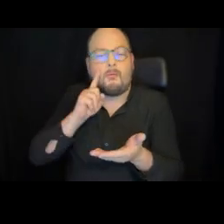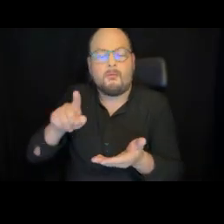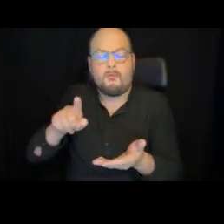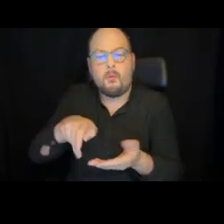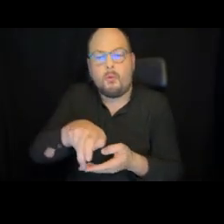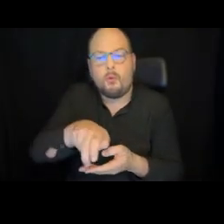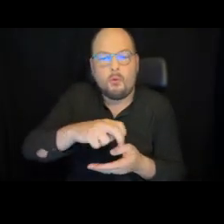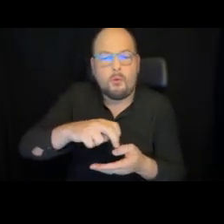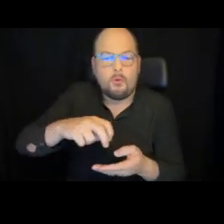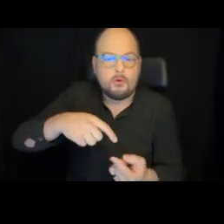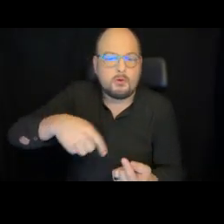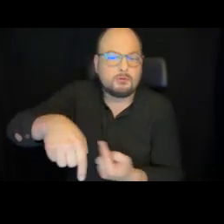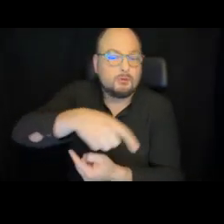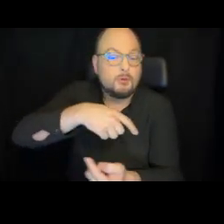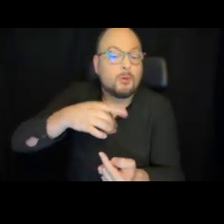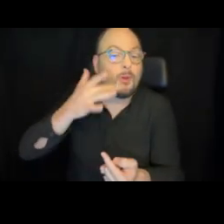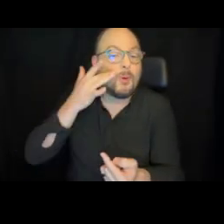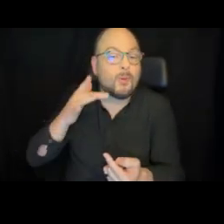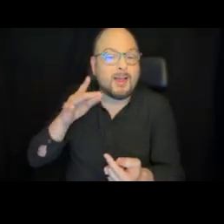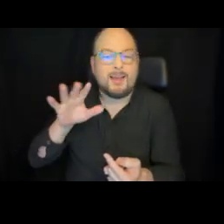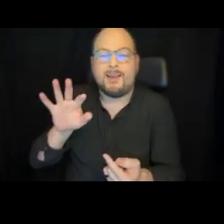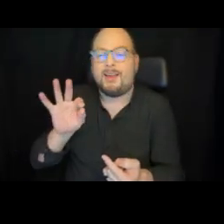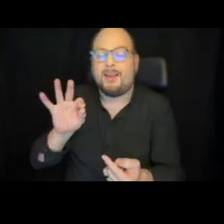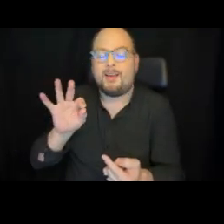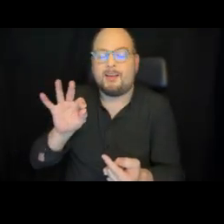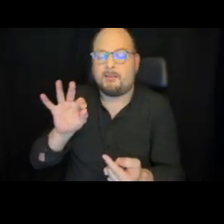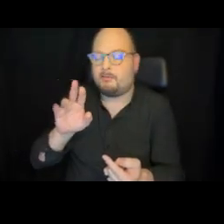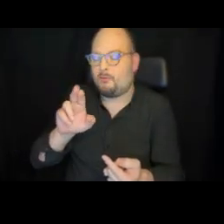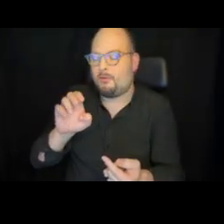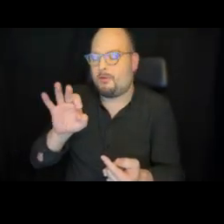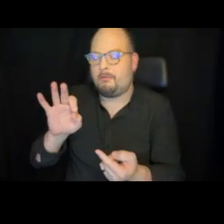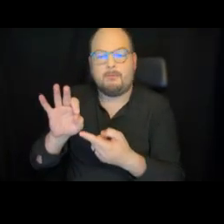not overlap the 5-foot turning space.